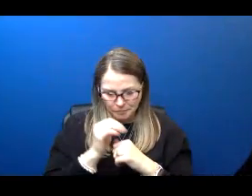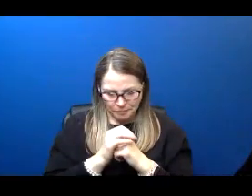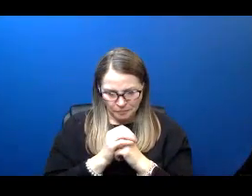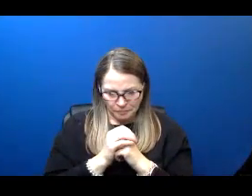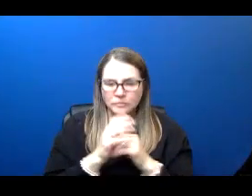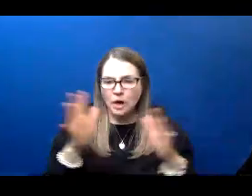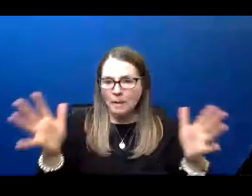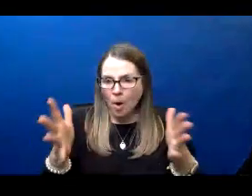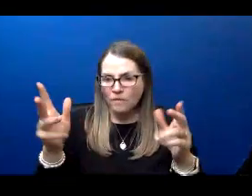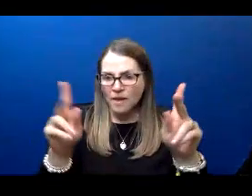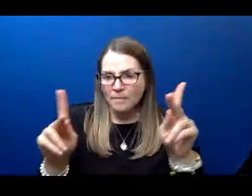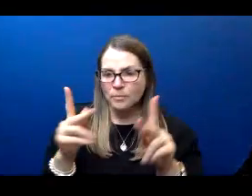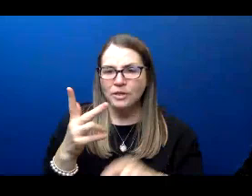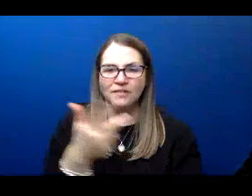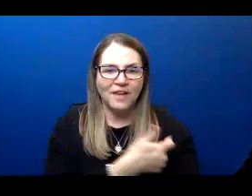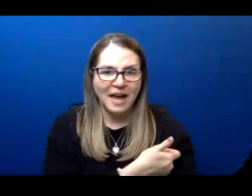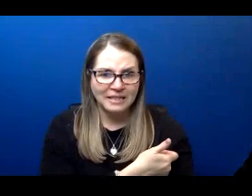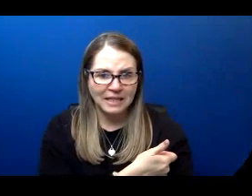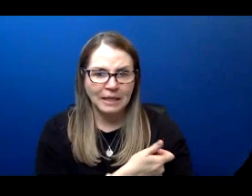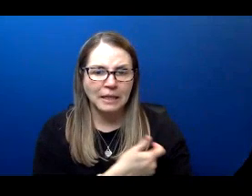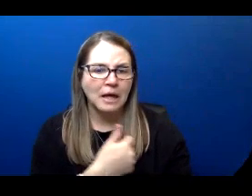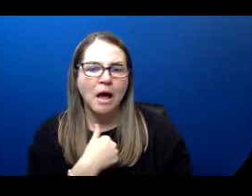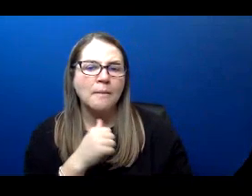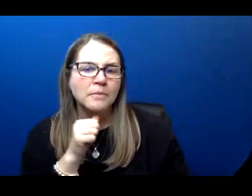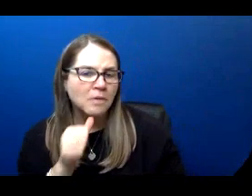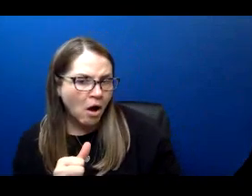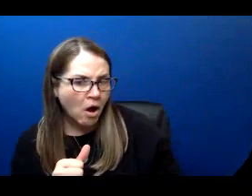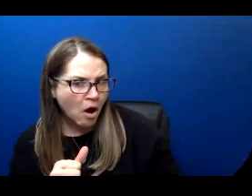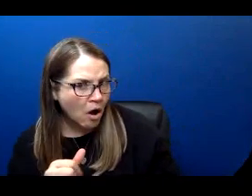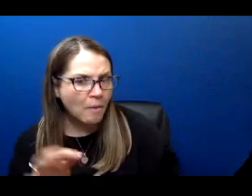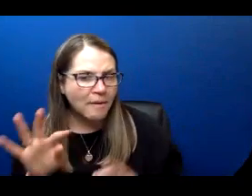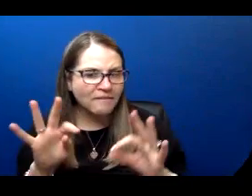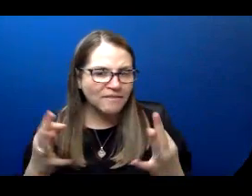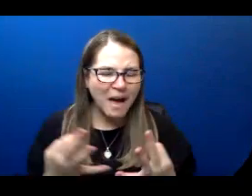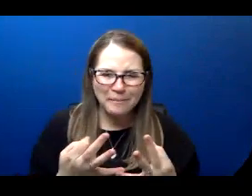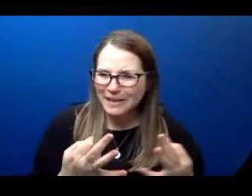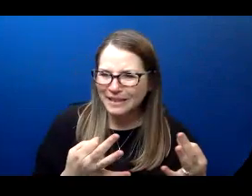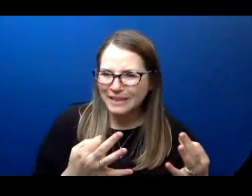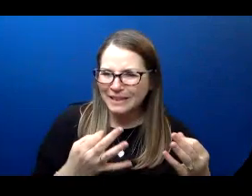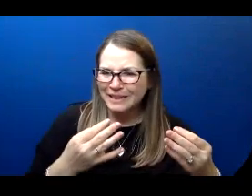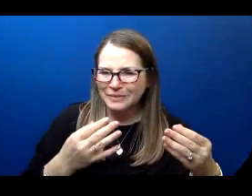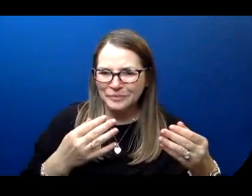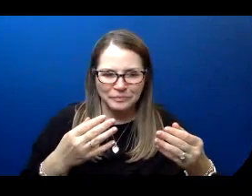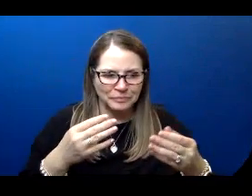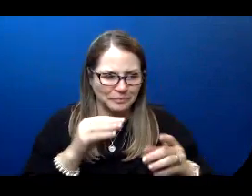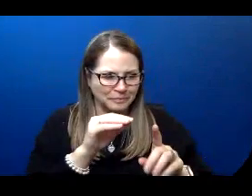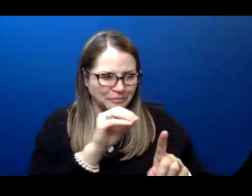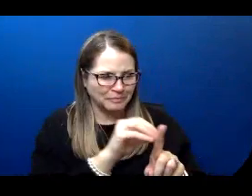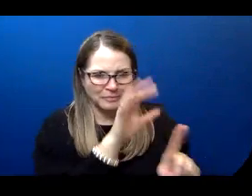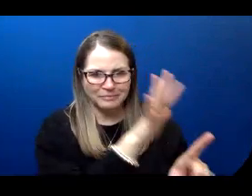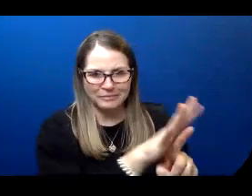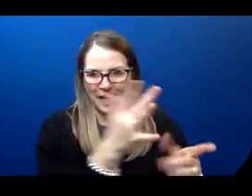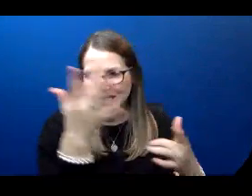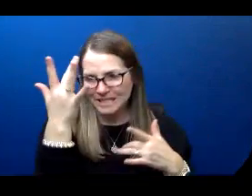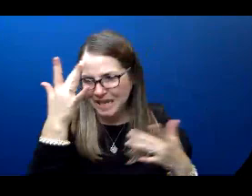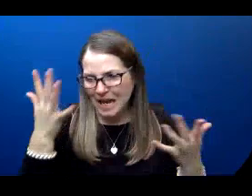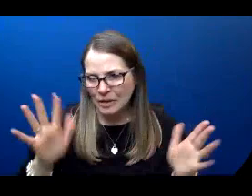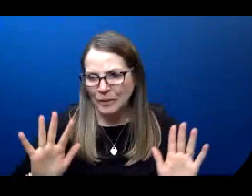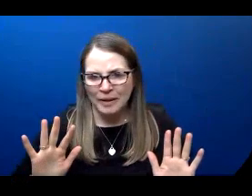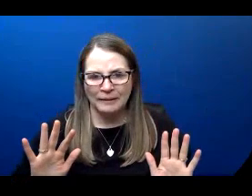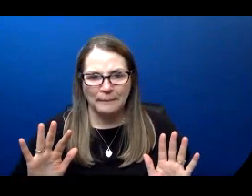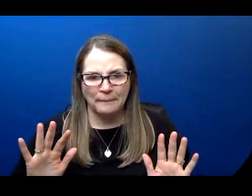lot of them will be like, well, I got vaccinated because my family has some health condition. I don't want to get them sick, and, those kind of things.